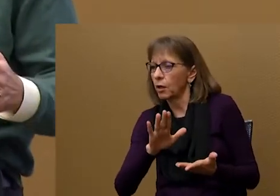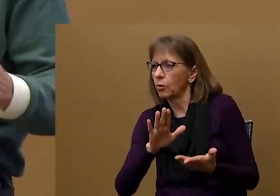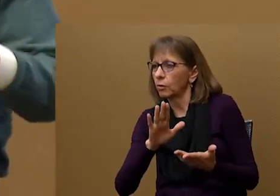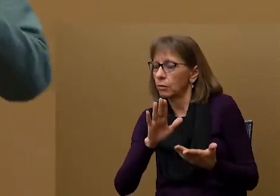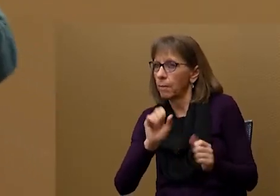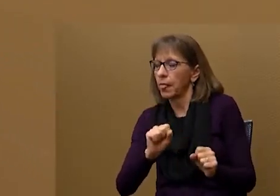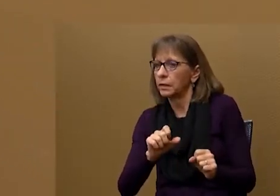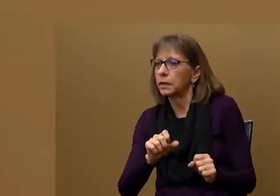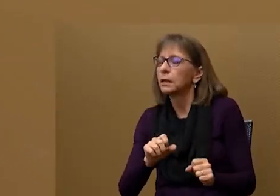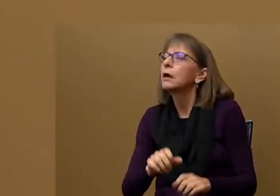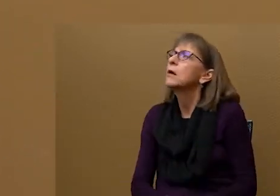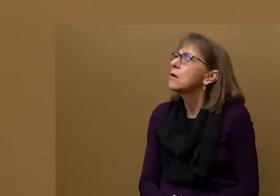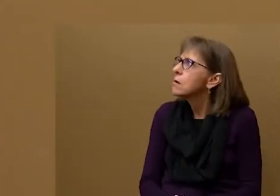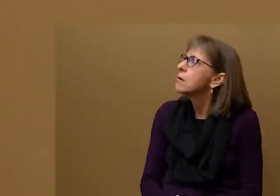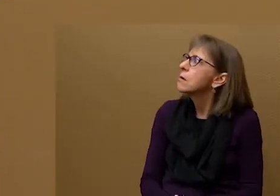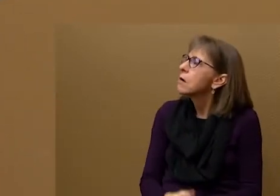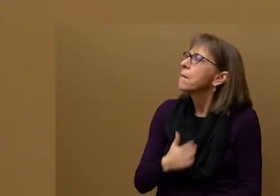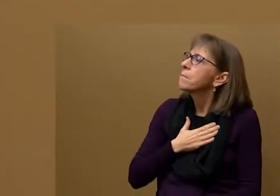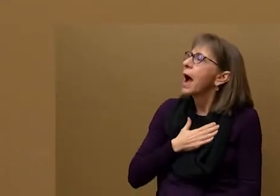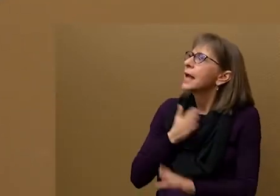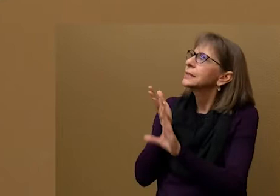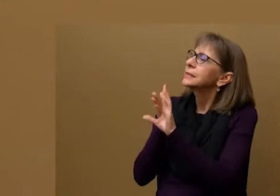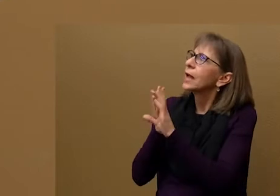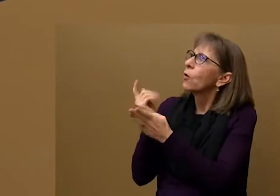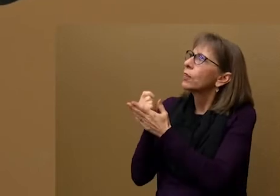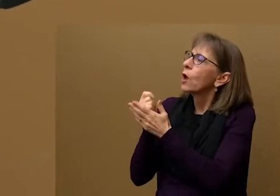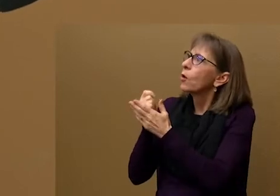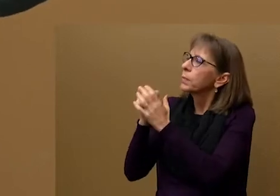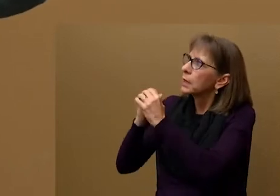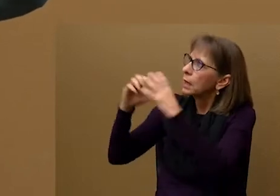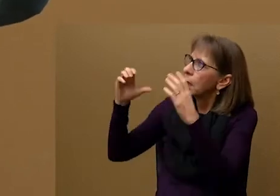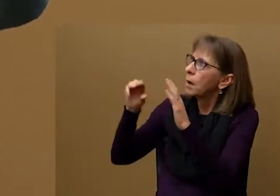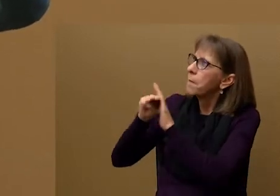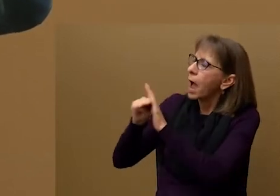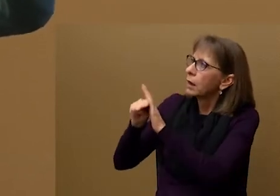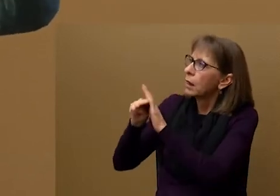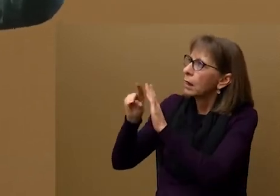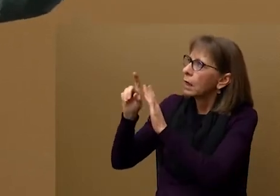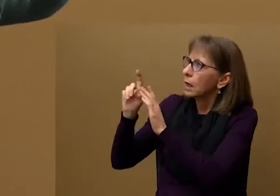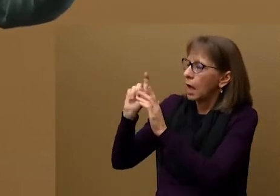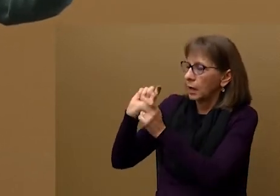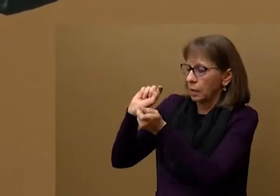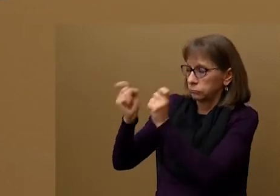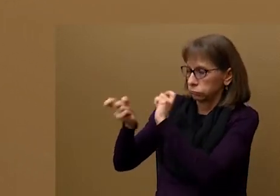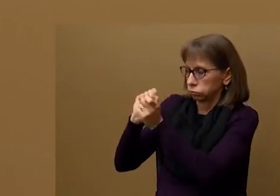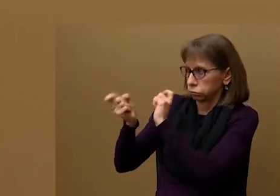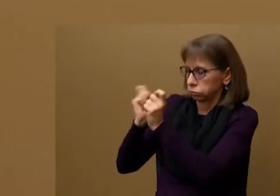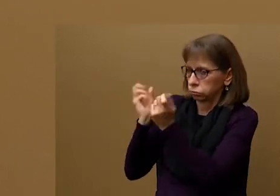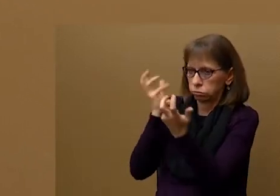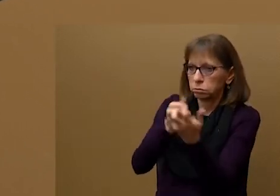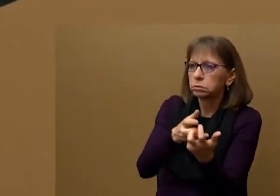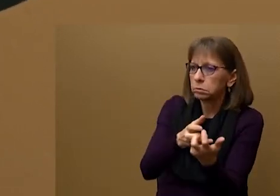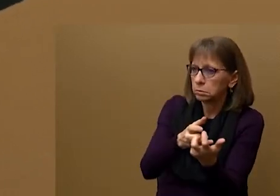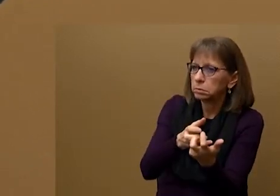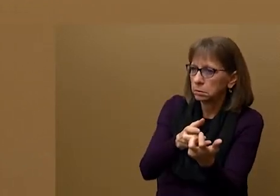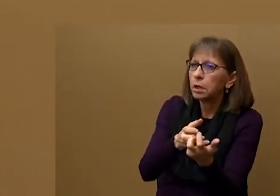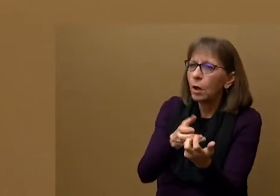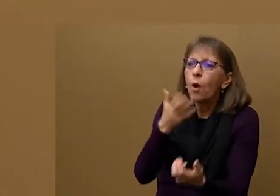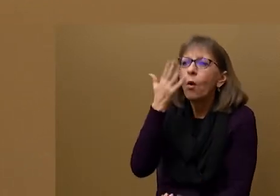and think, okay, my psychotherapy model, I gotta do a lot of adaptation, what this gentleman was saying